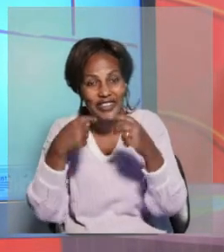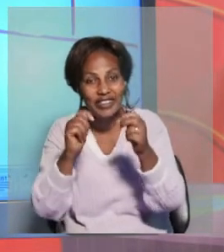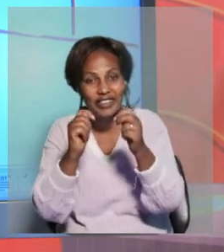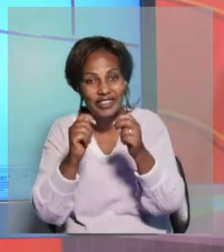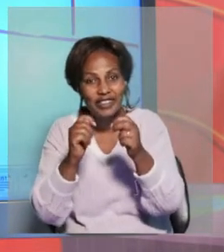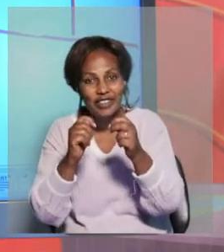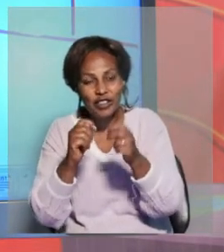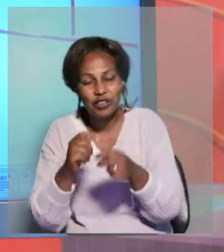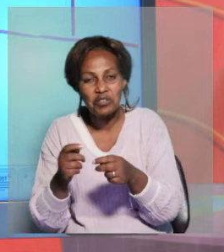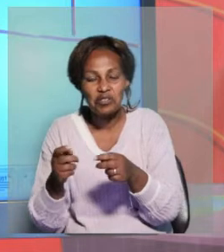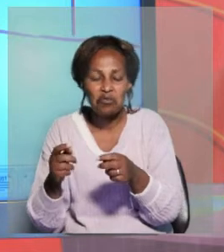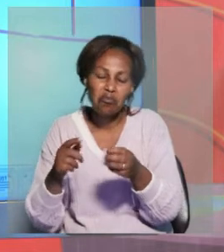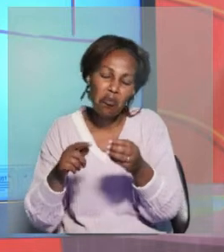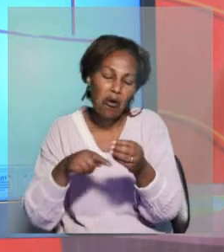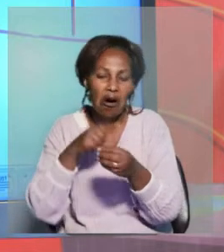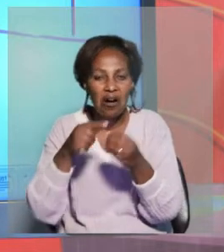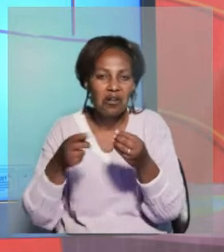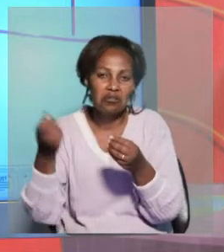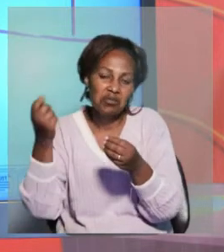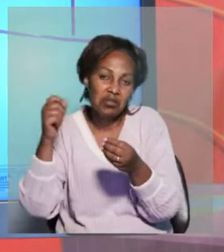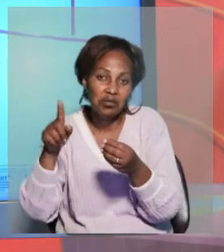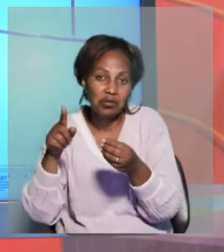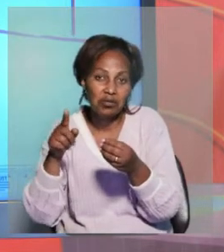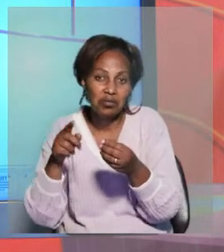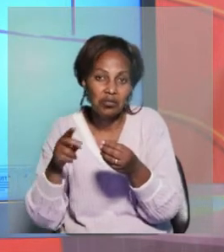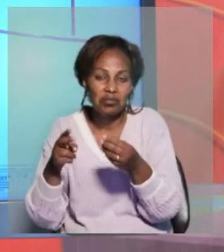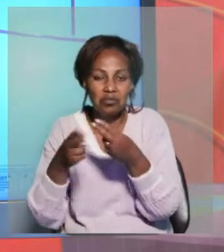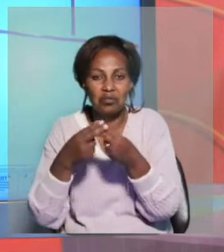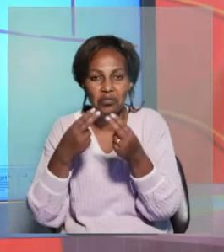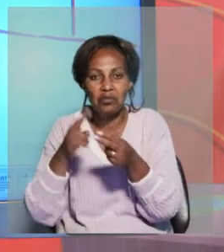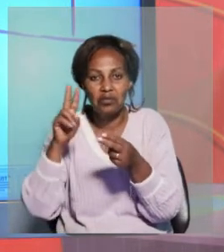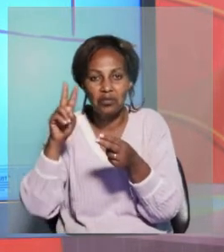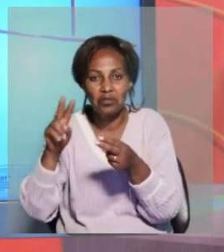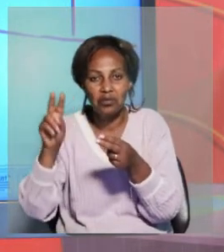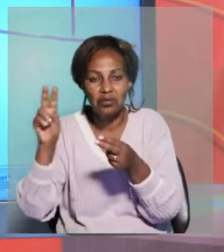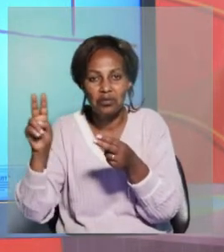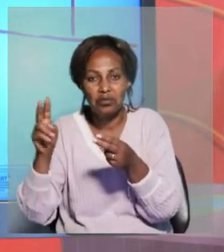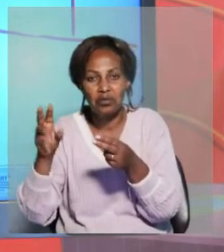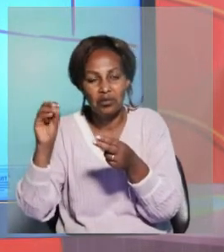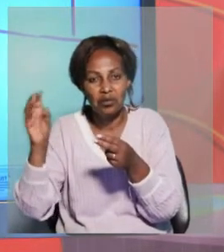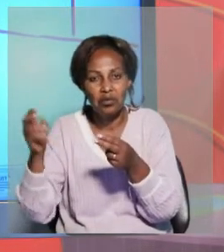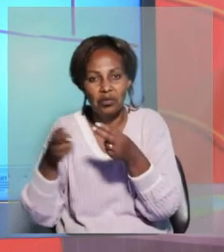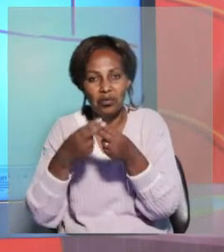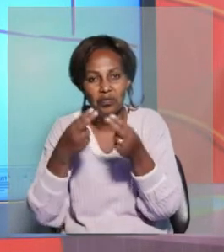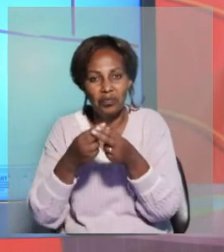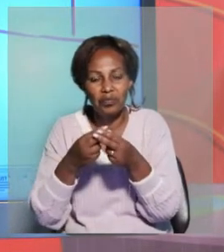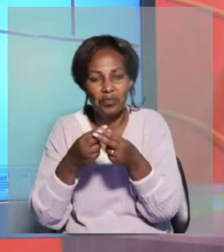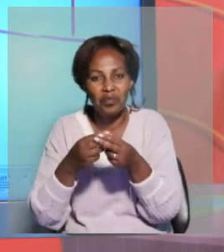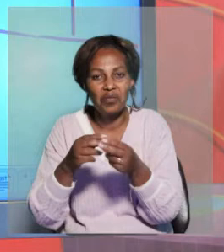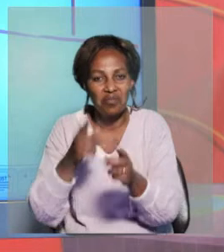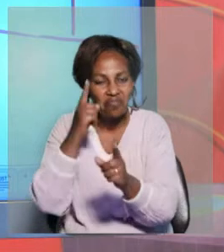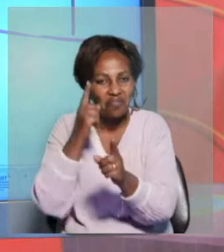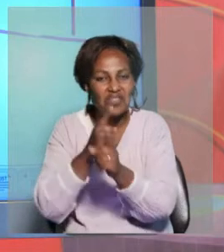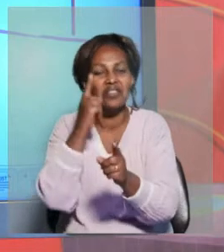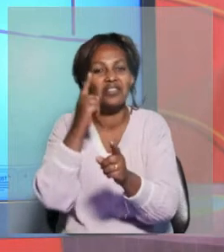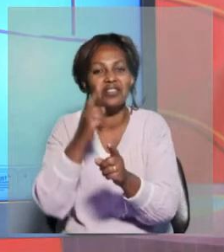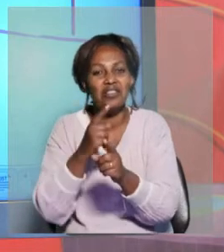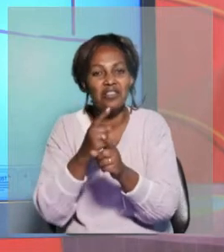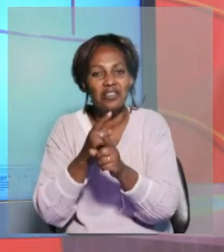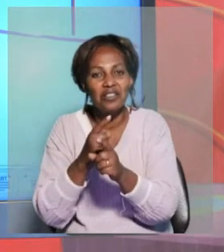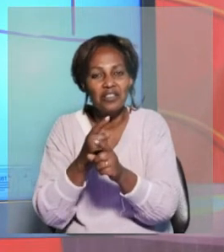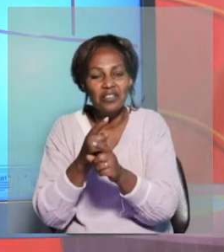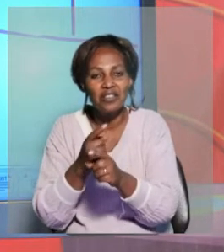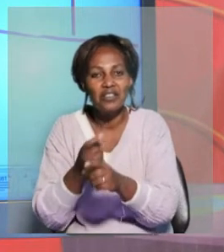0.05. It's around 11. Multiplied by 220. Perfect. It is power